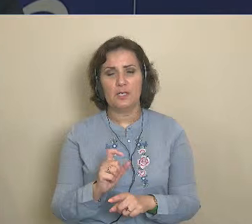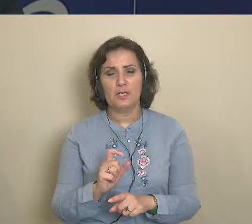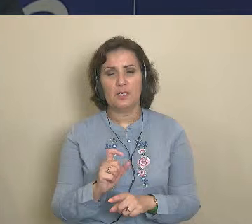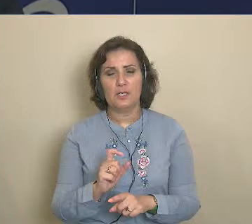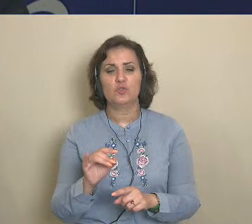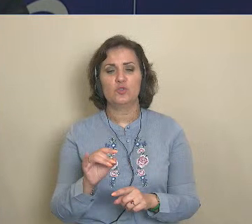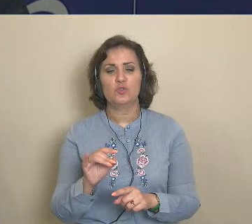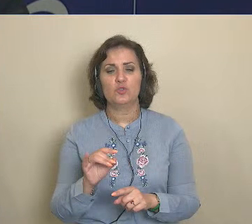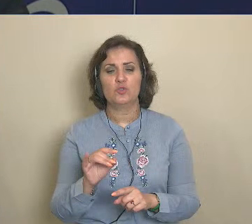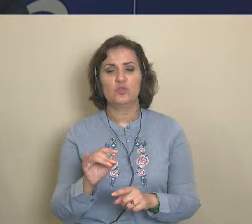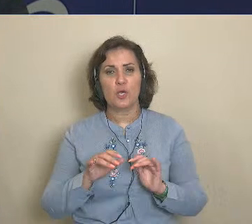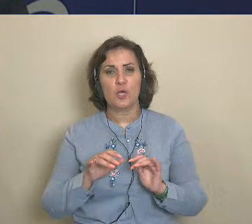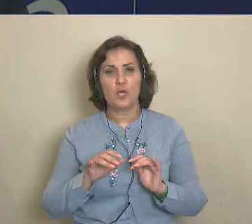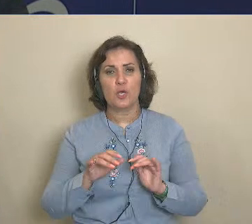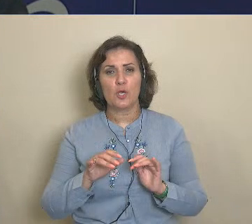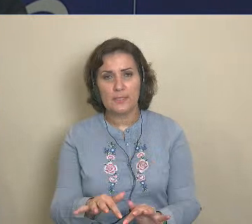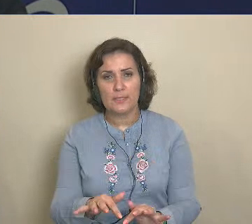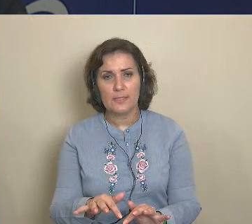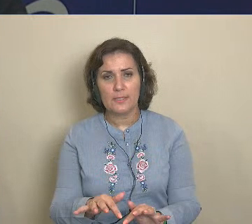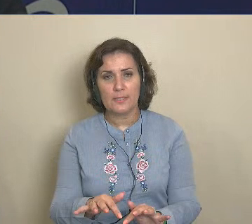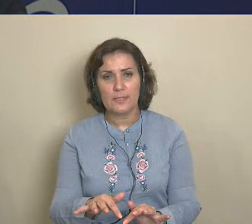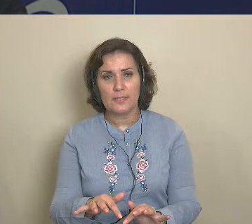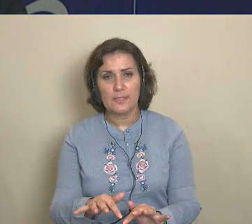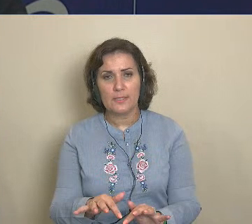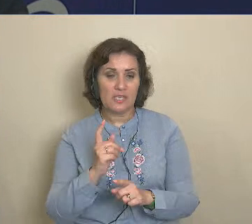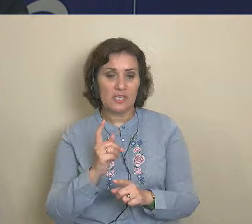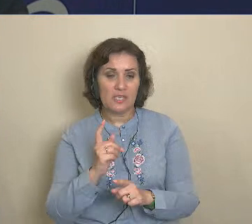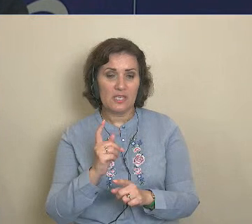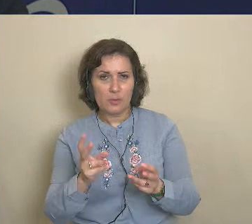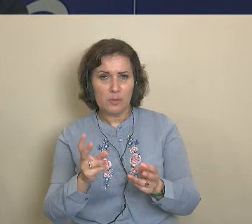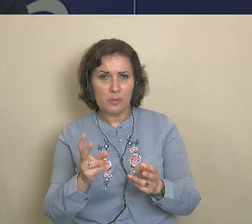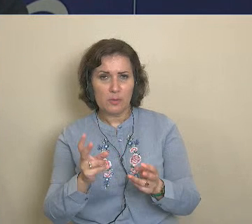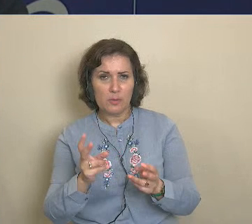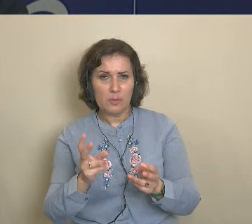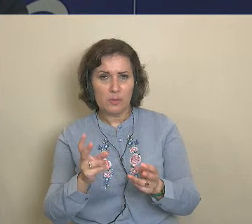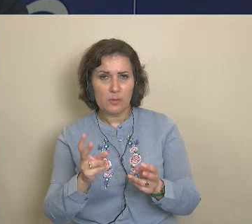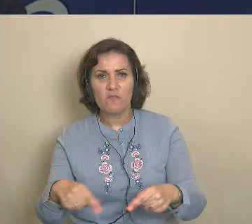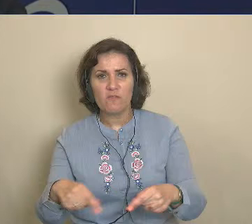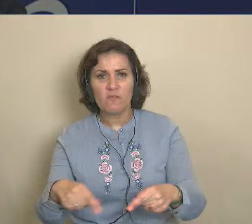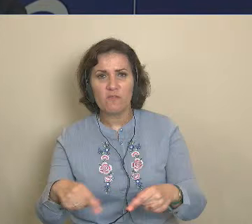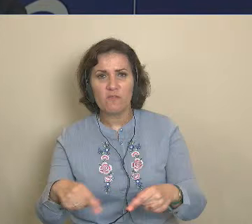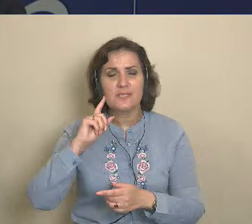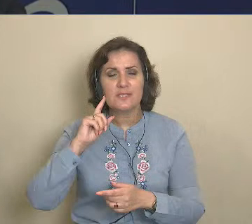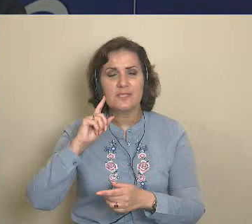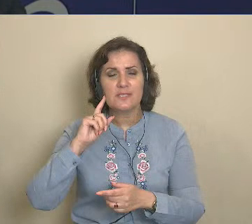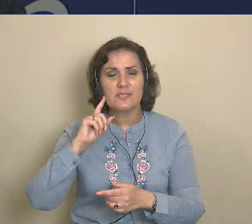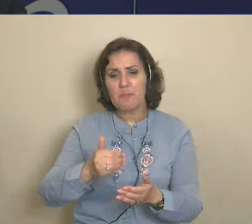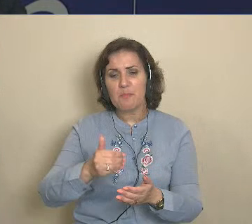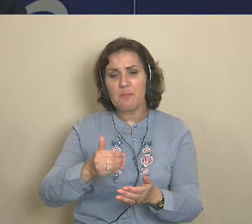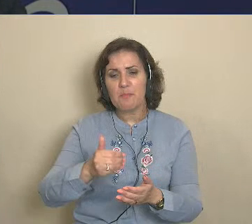judges, especially that the election campaign takes place periodically and the judges have to